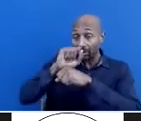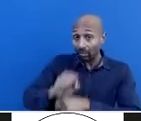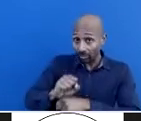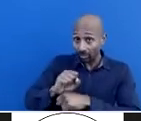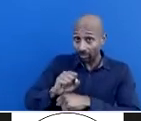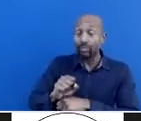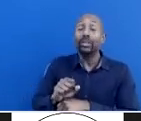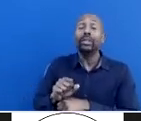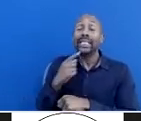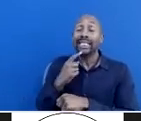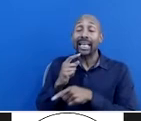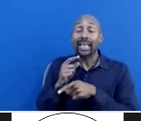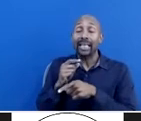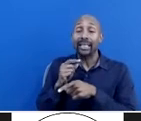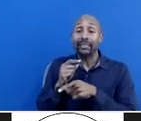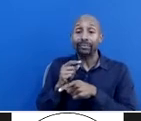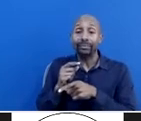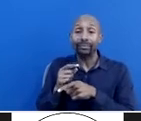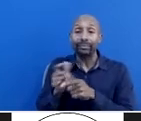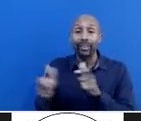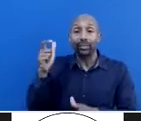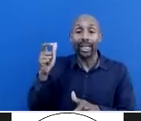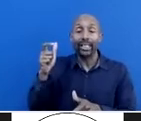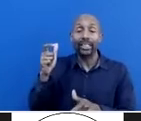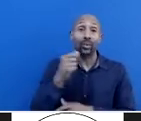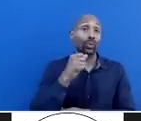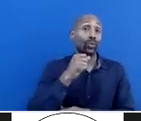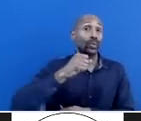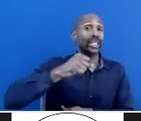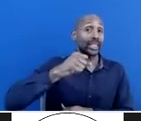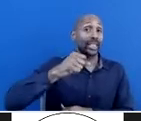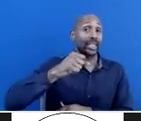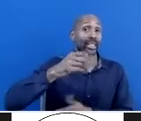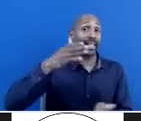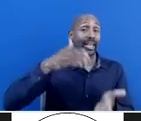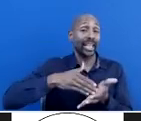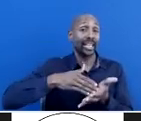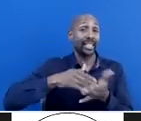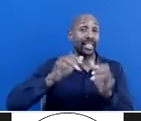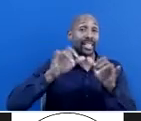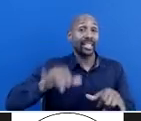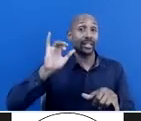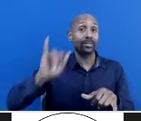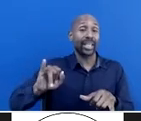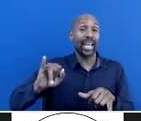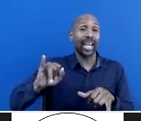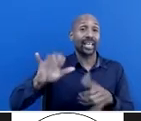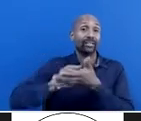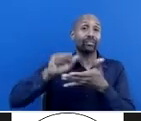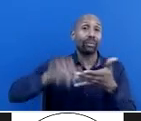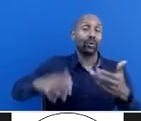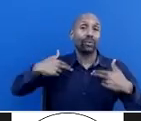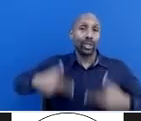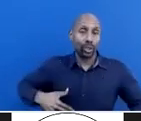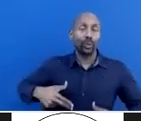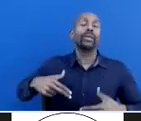the greatest form of resistance against systems that would dehumanize and commoditize